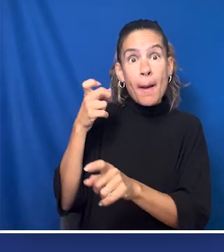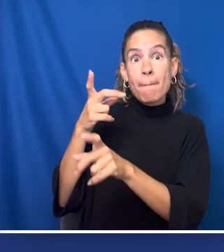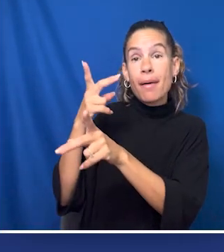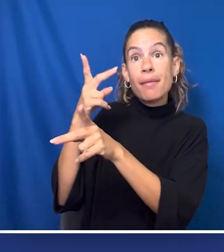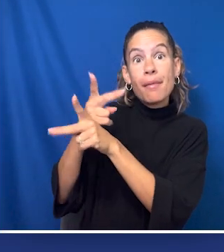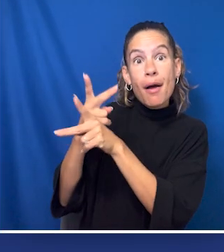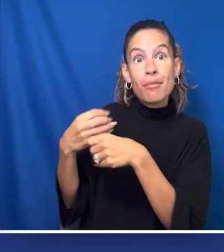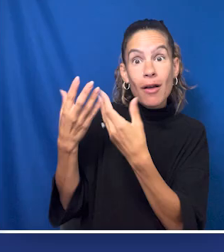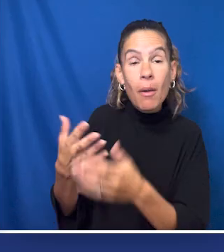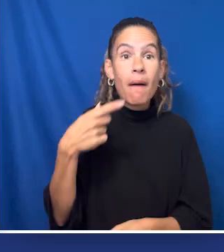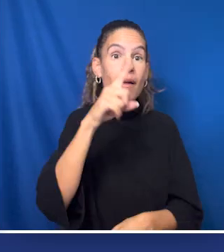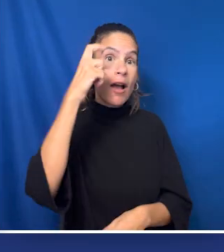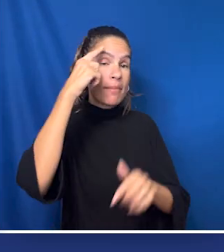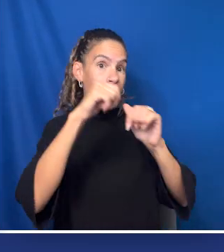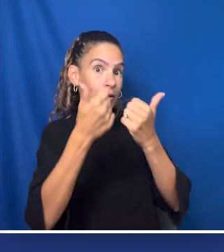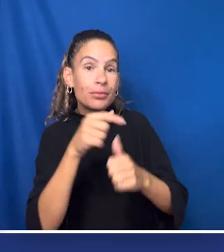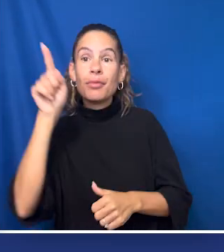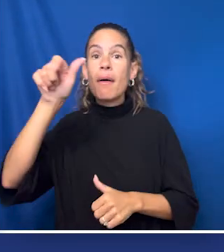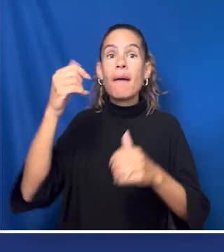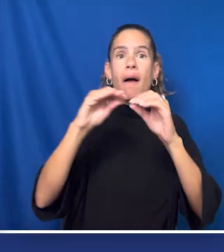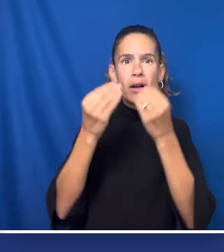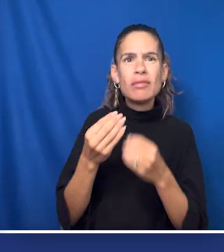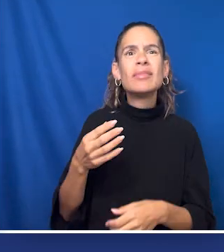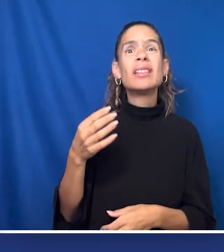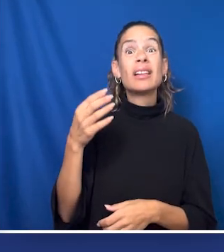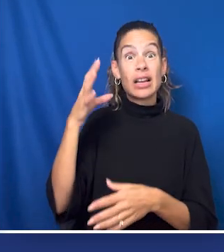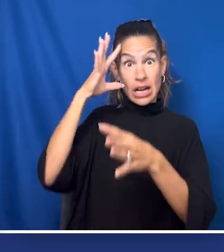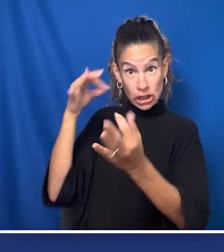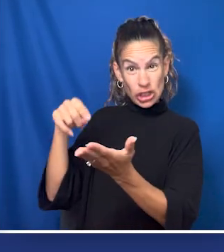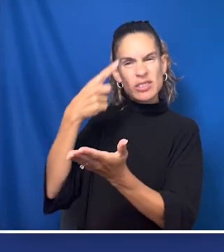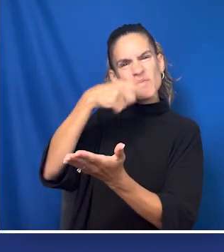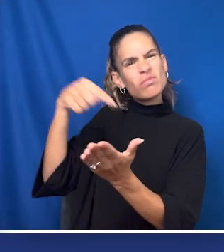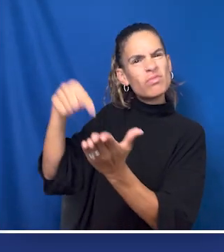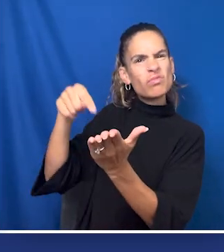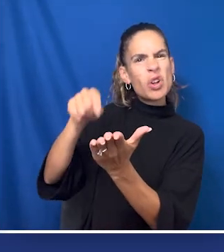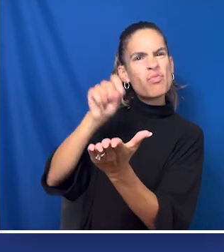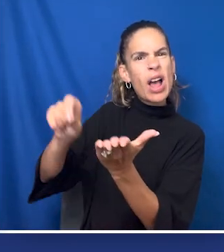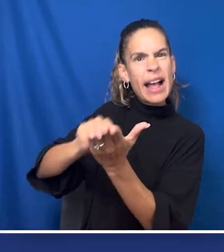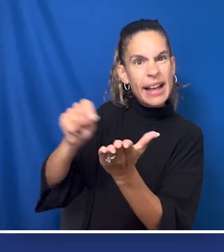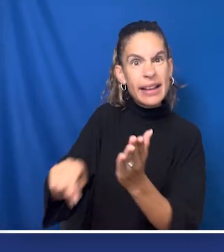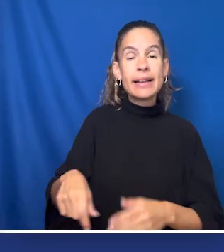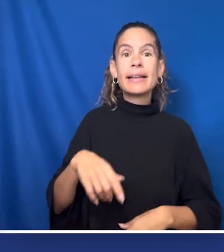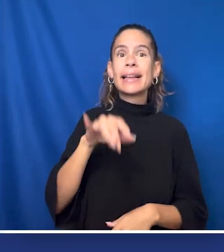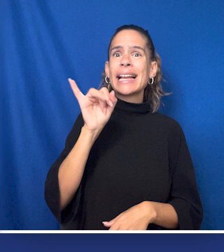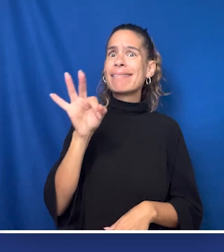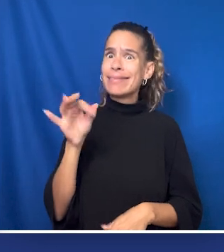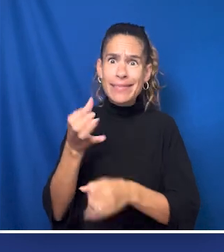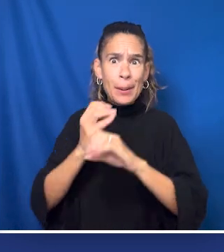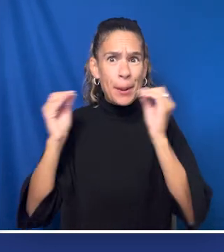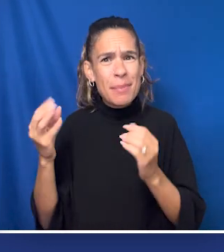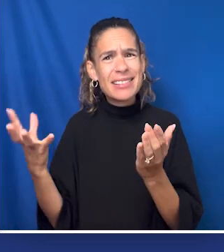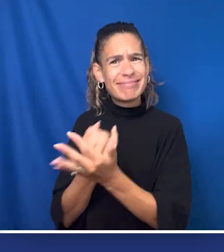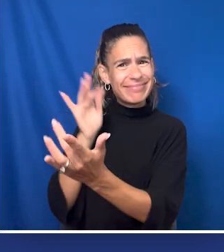decisions from healthcare professionals, government agencies, and other organizations, ask for it in writing. And always follow up if